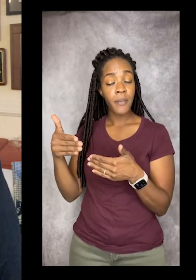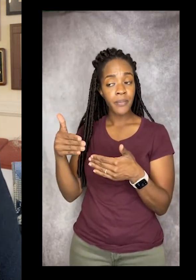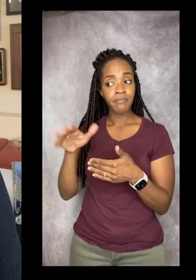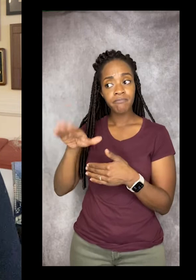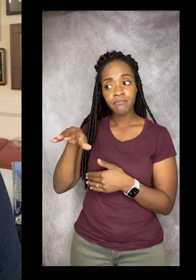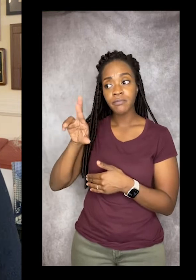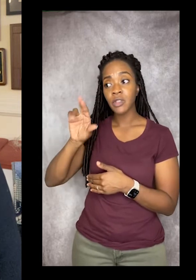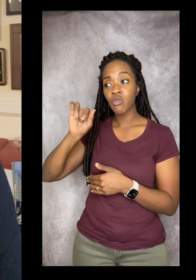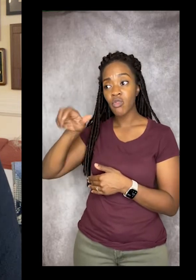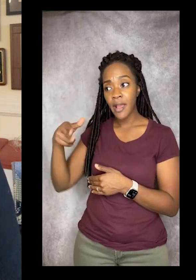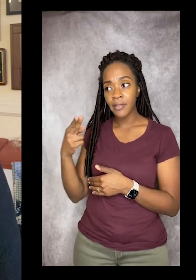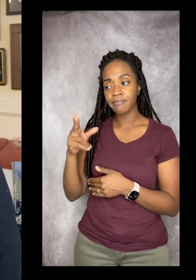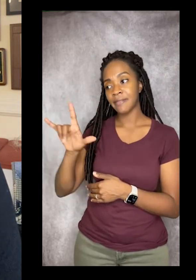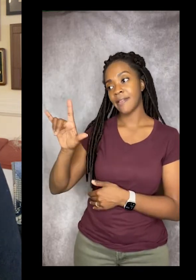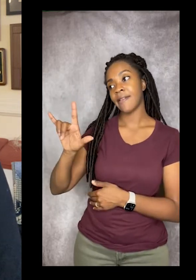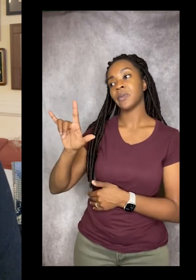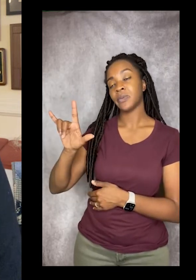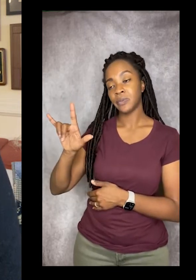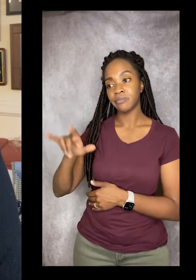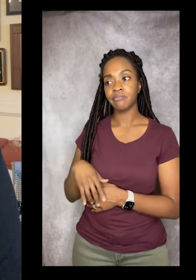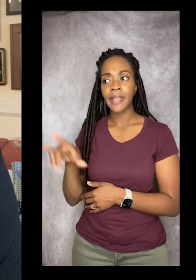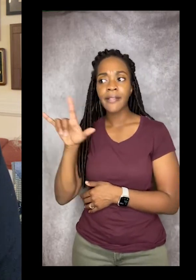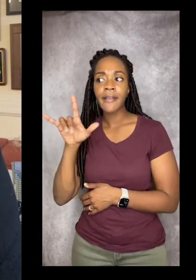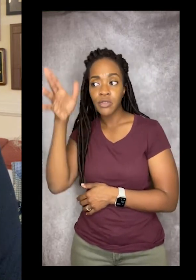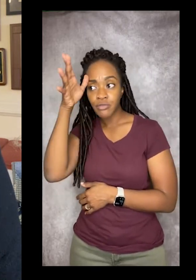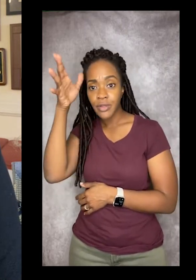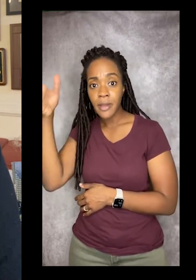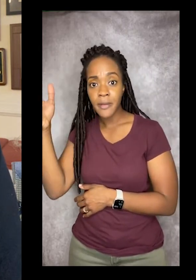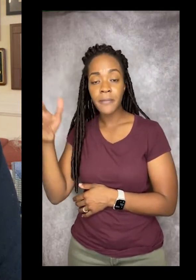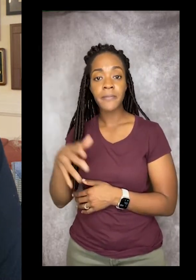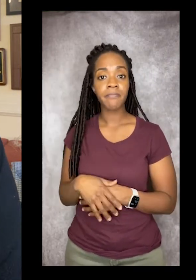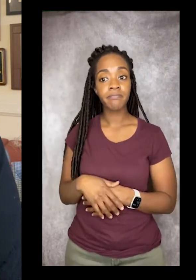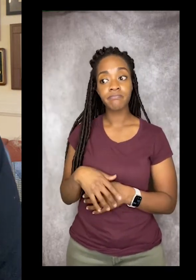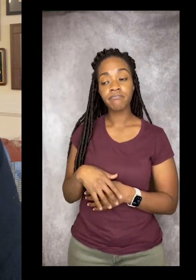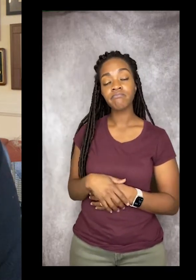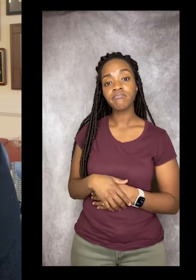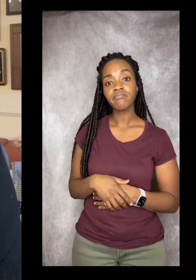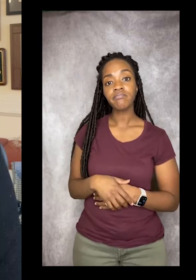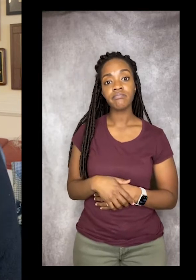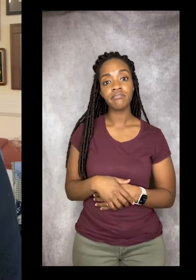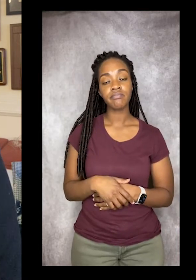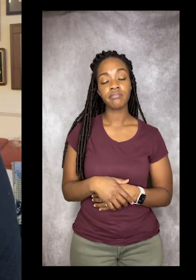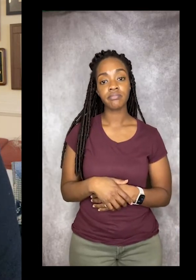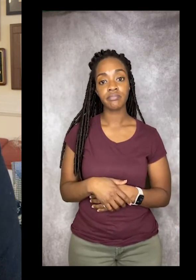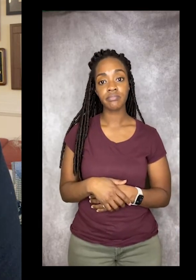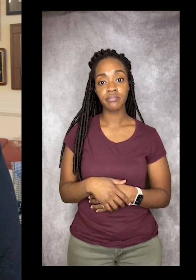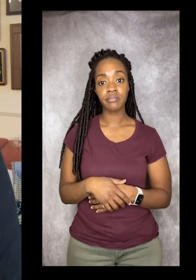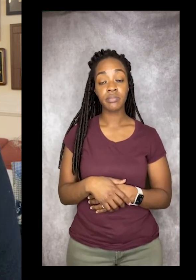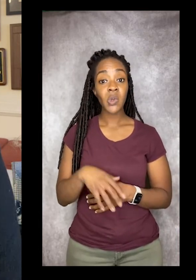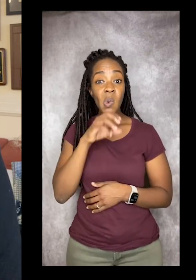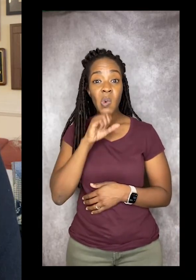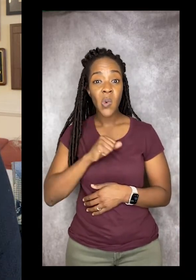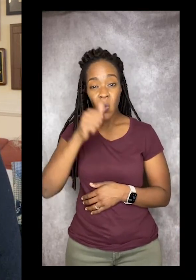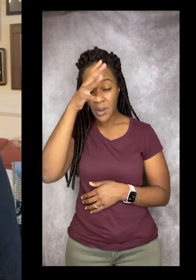"Ralph, I love you. I love you, Grandpa," he told the old man. The old